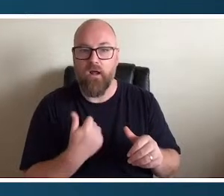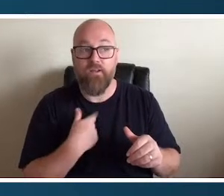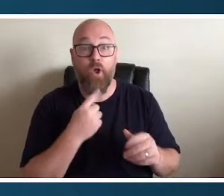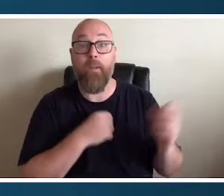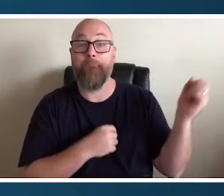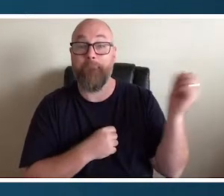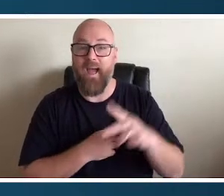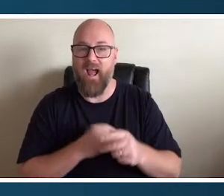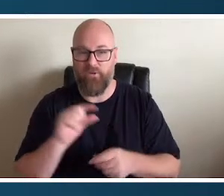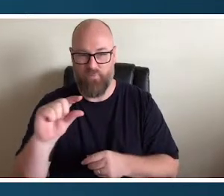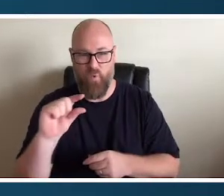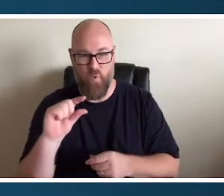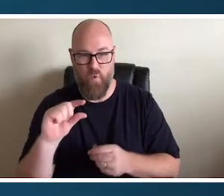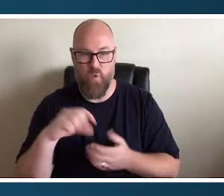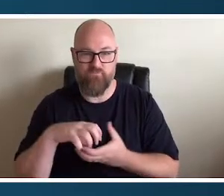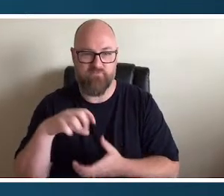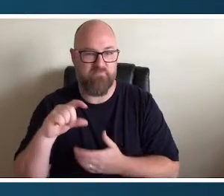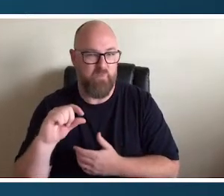home.